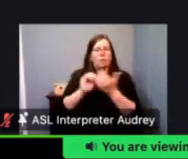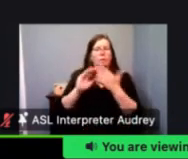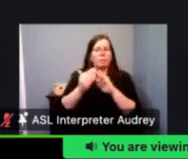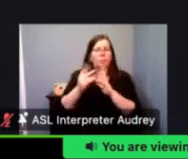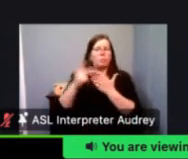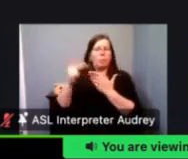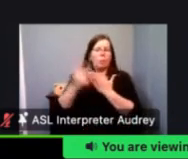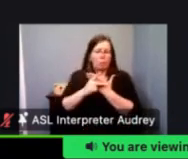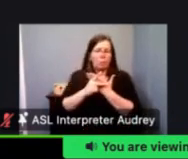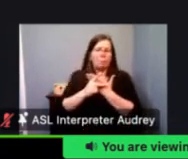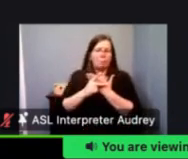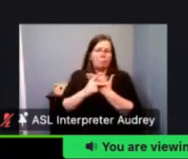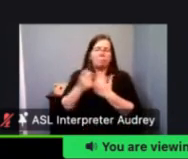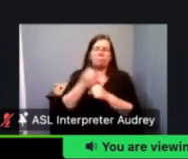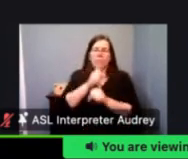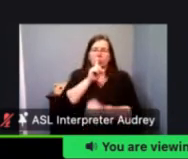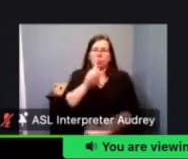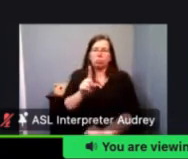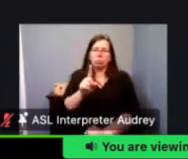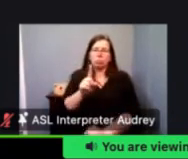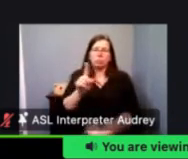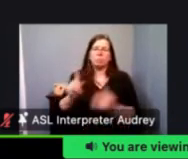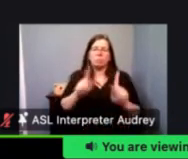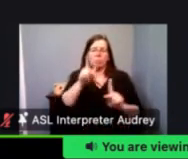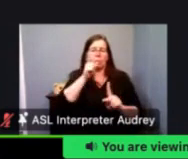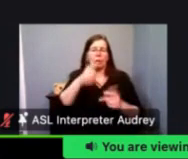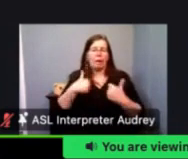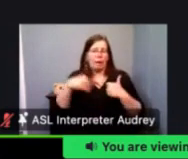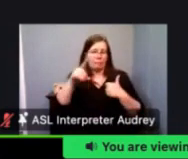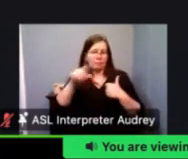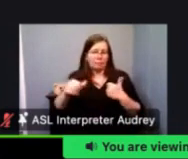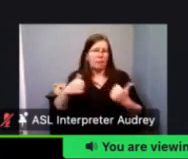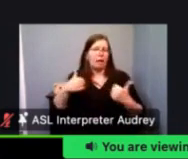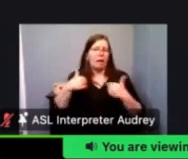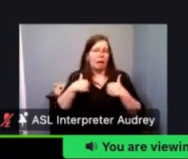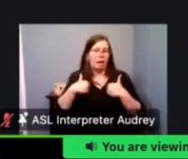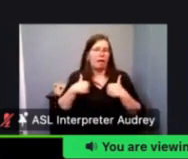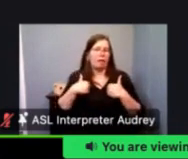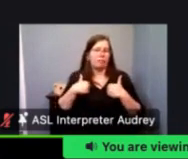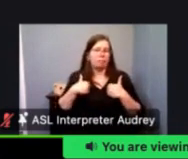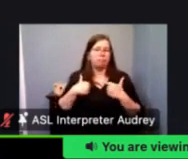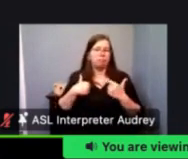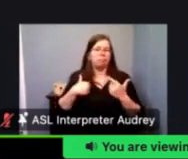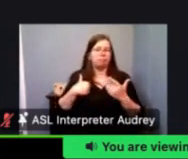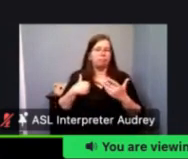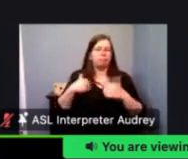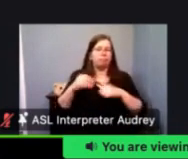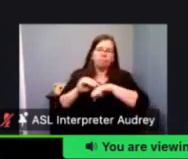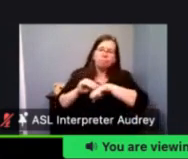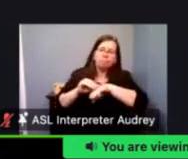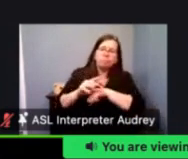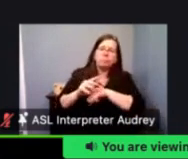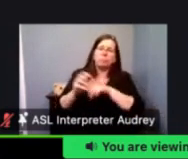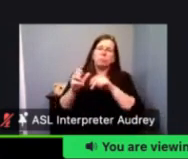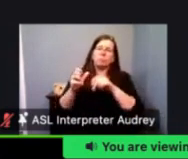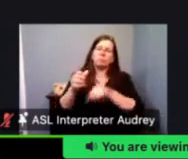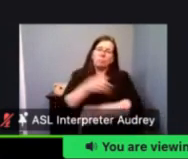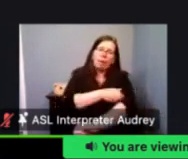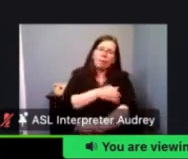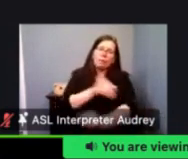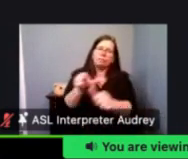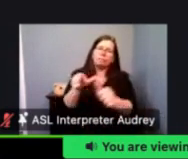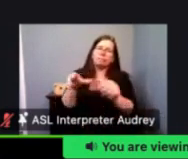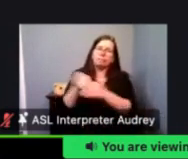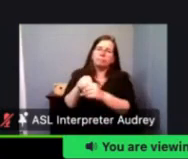programs to ensure that people with disabilities have a voice in how they gather as a community. So that's